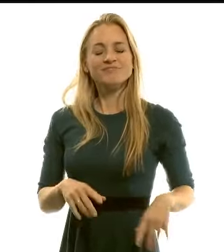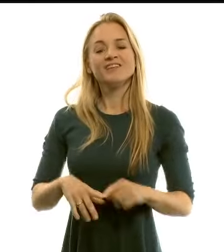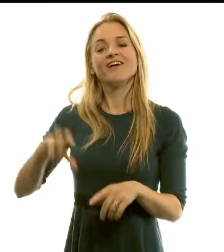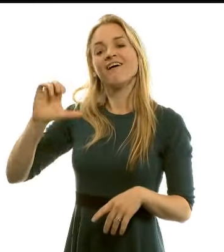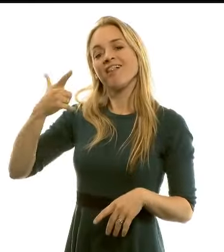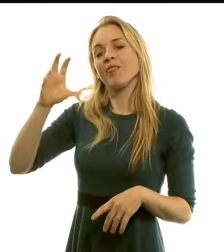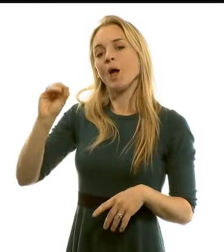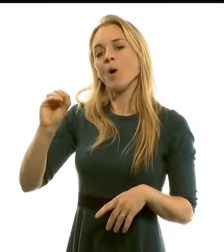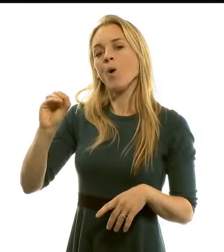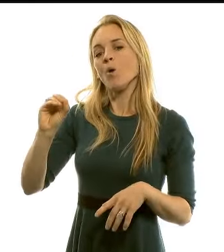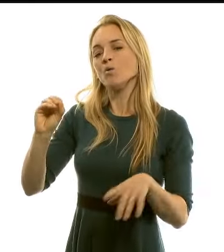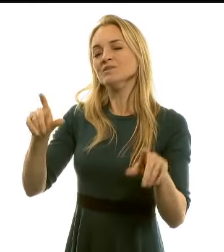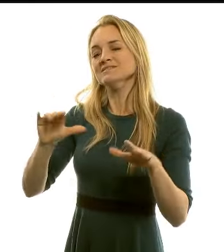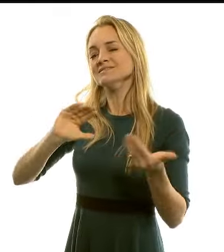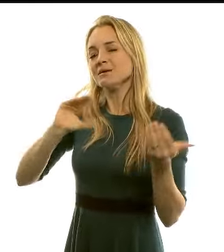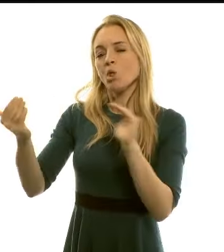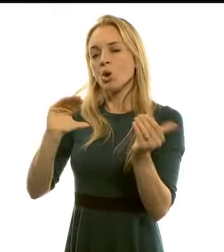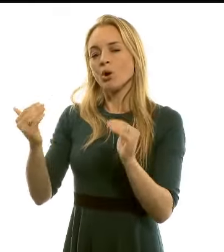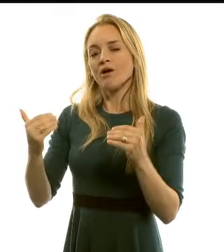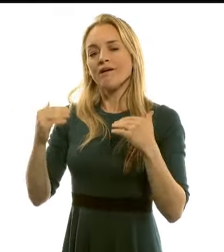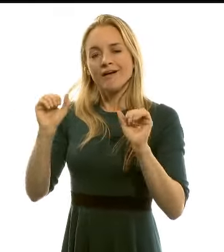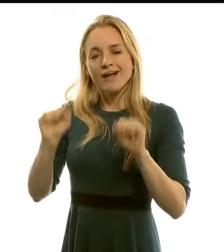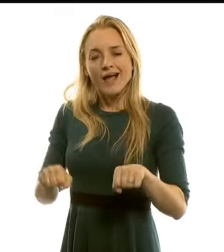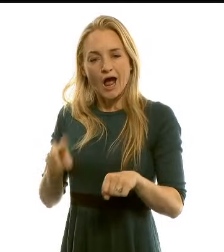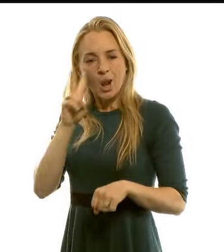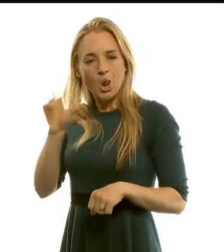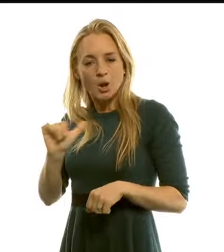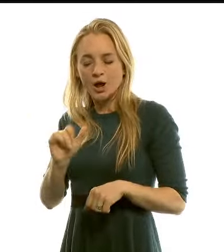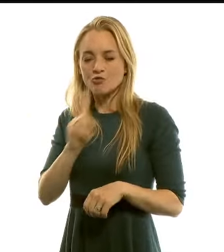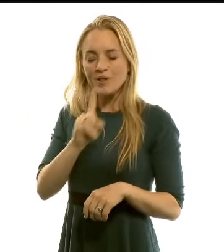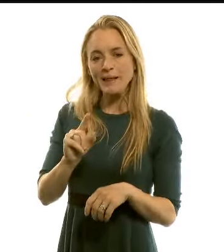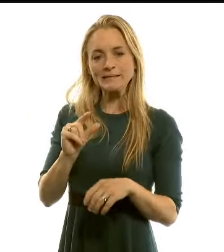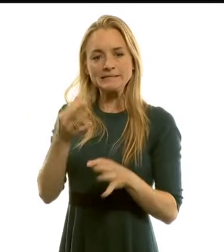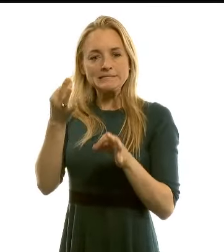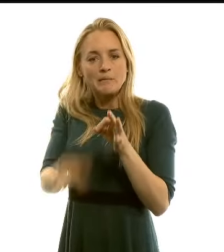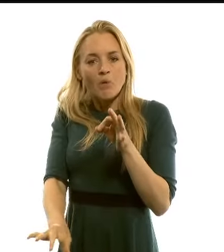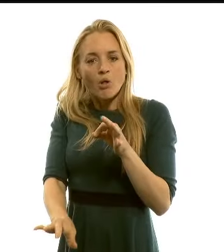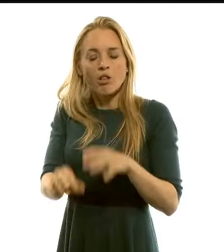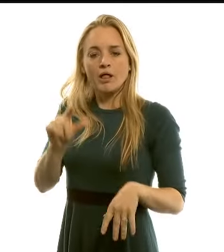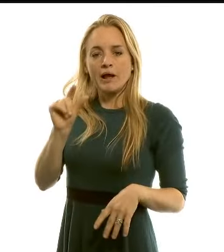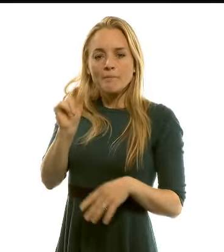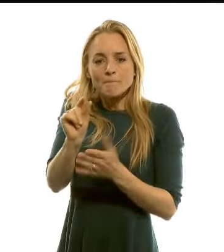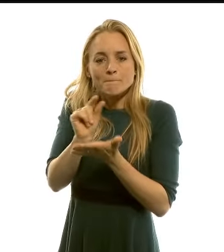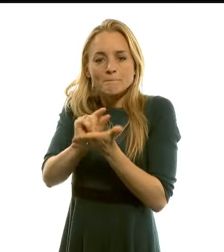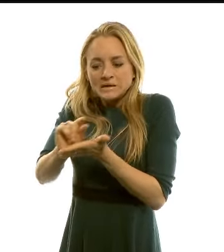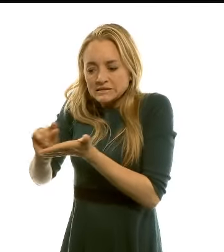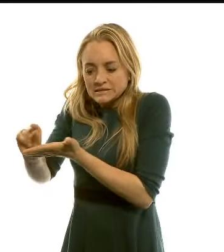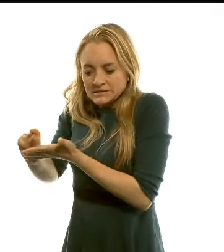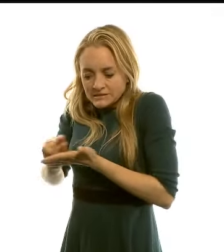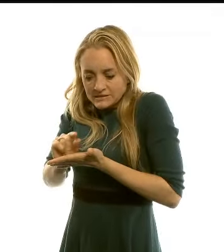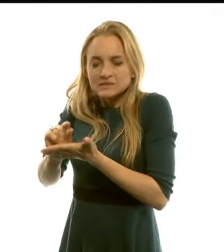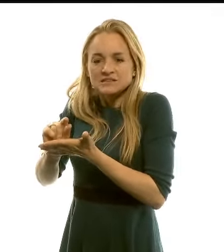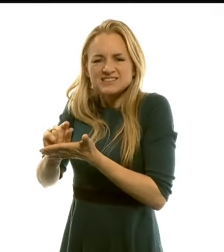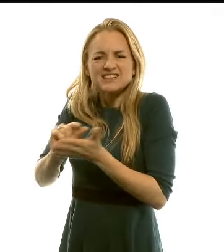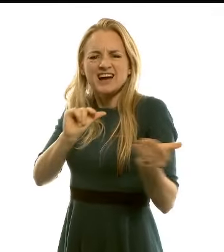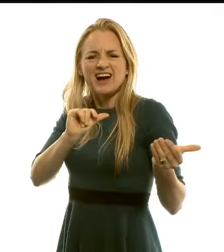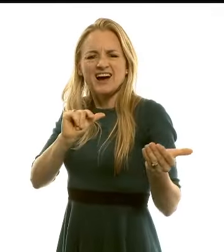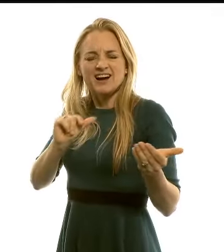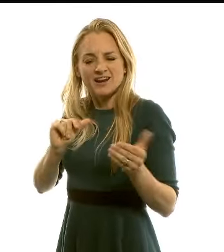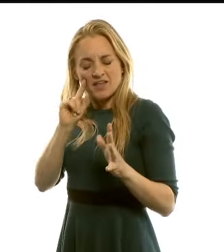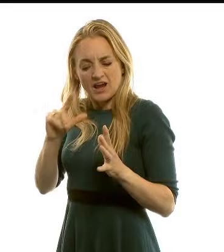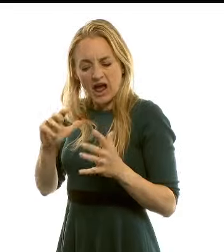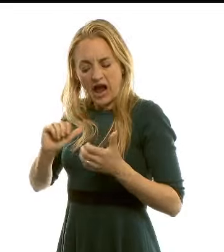studs. And that's similar to filmmaking. You're just always making choices to direct the audience's eye and